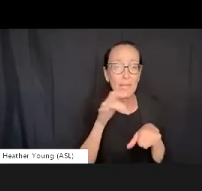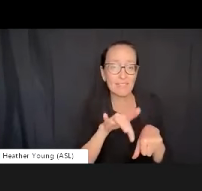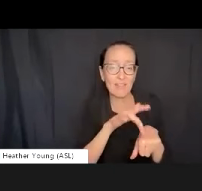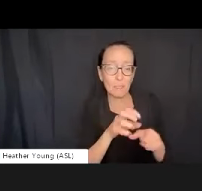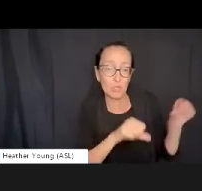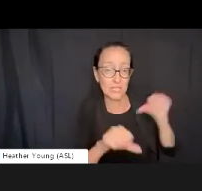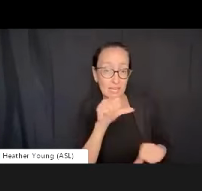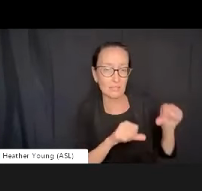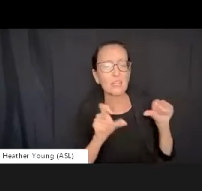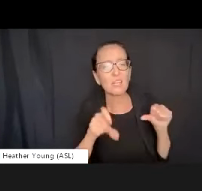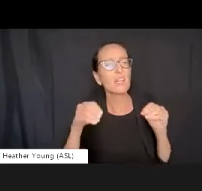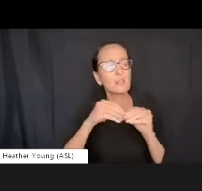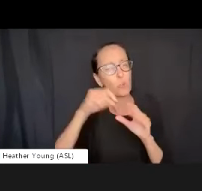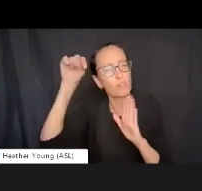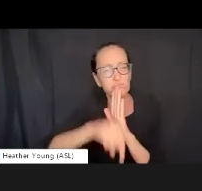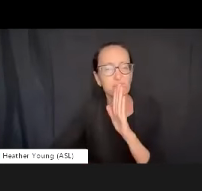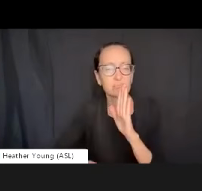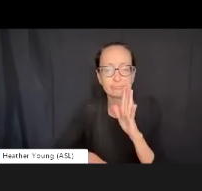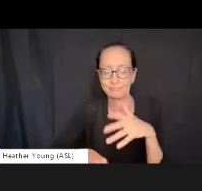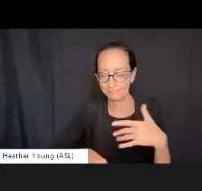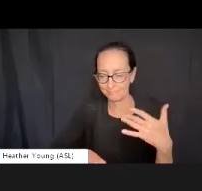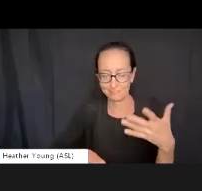it needs further, further